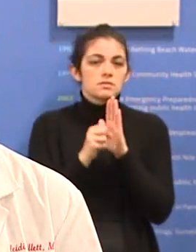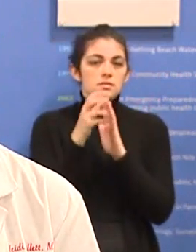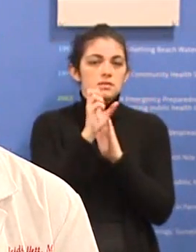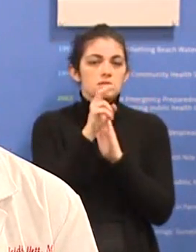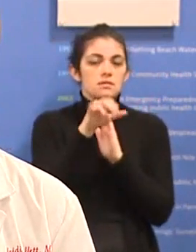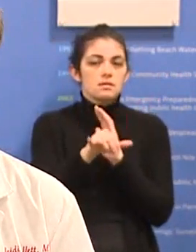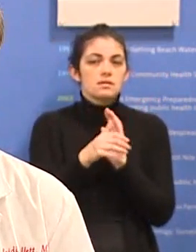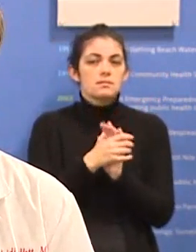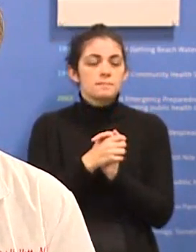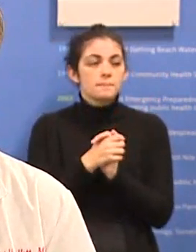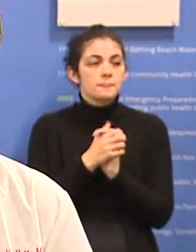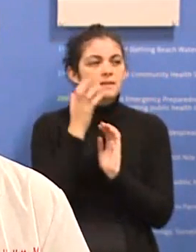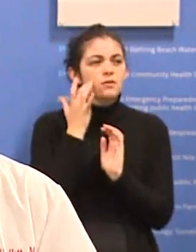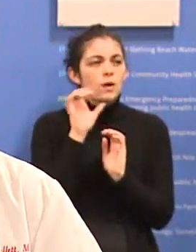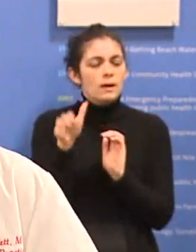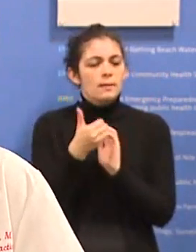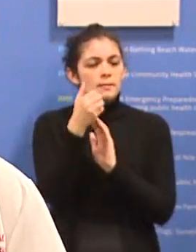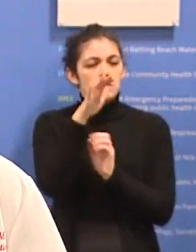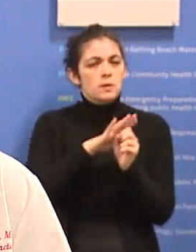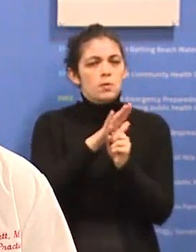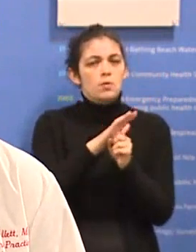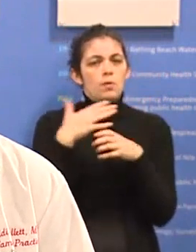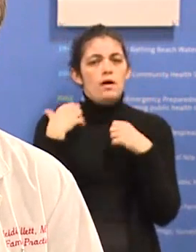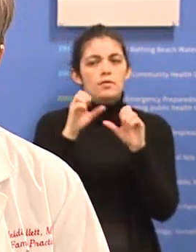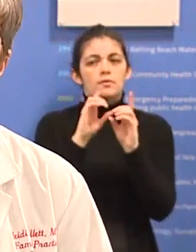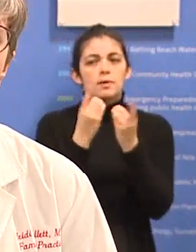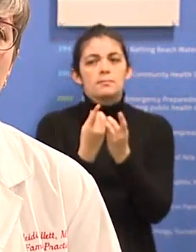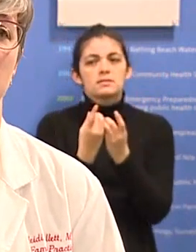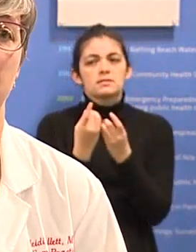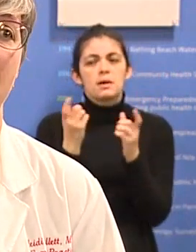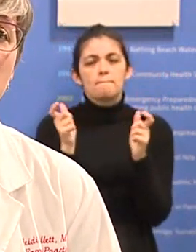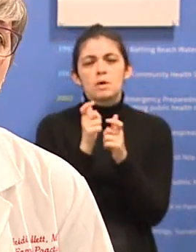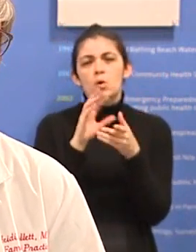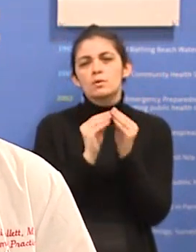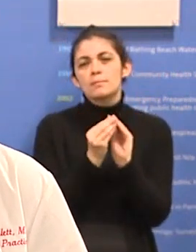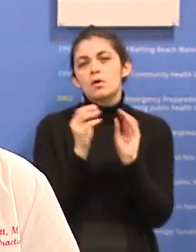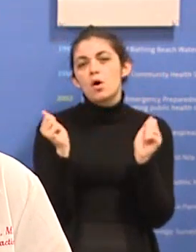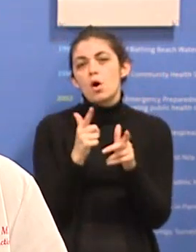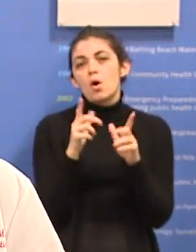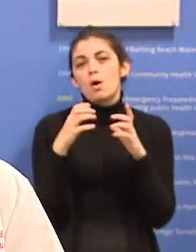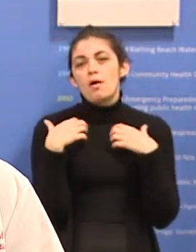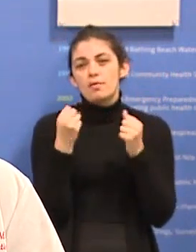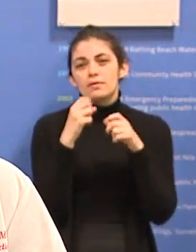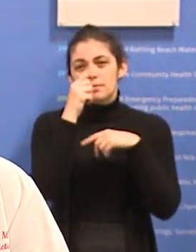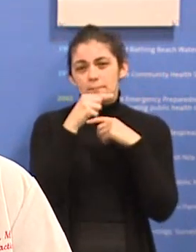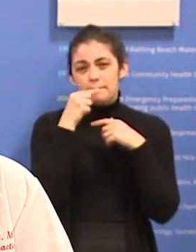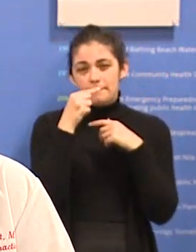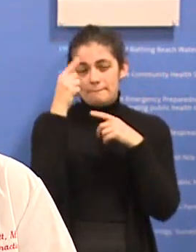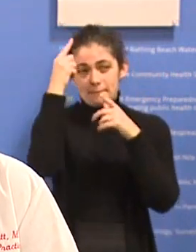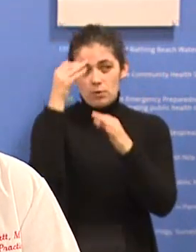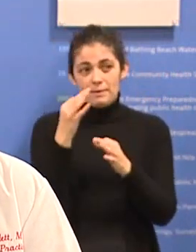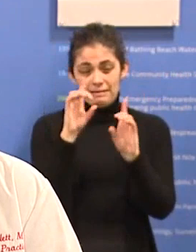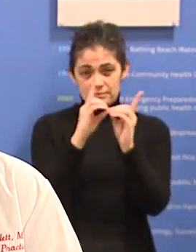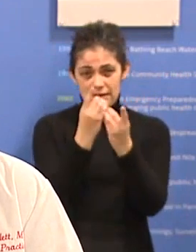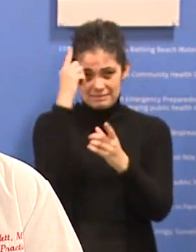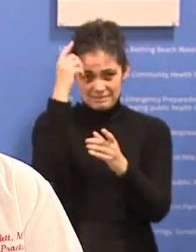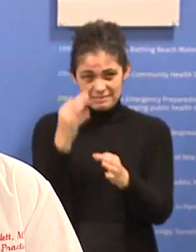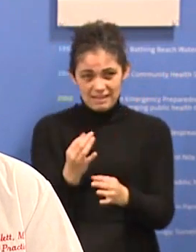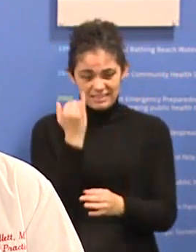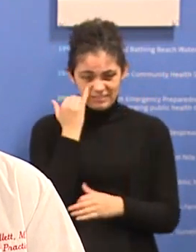Cuyahoga? So the question is, why are other local health departments releasing small numbers of data? Every local health department has to make a choice themselves about